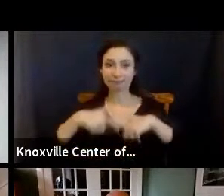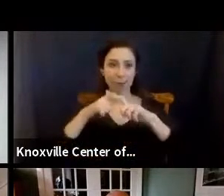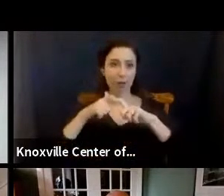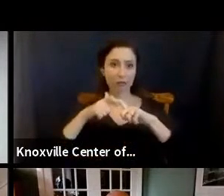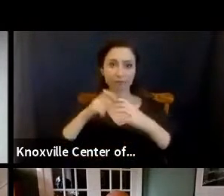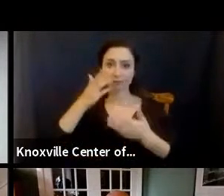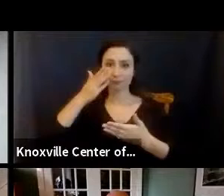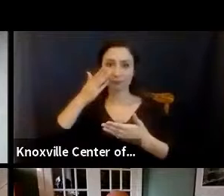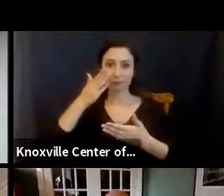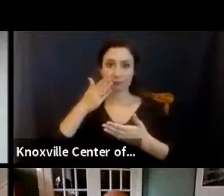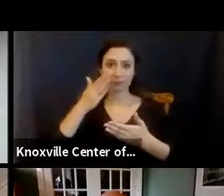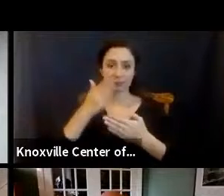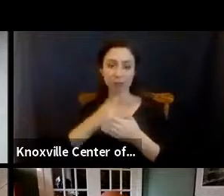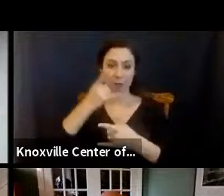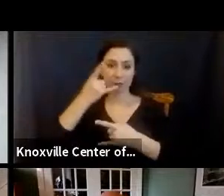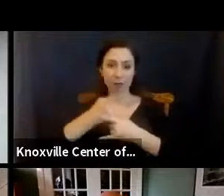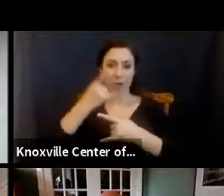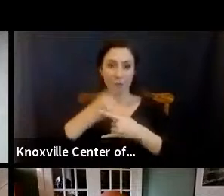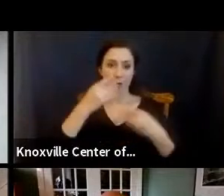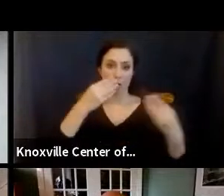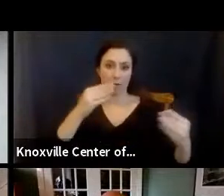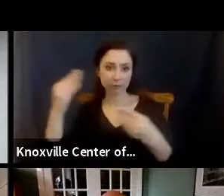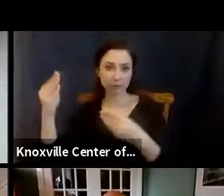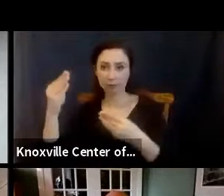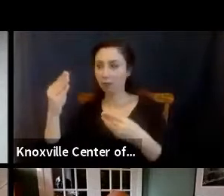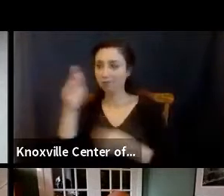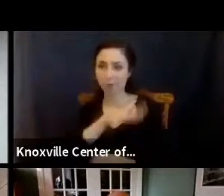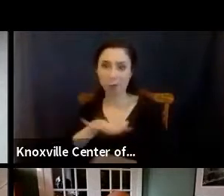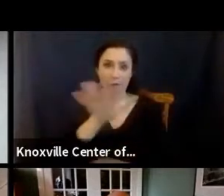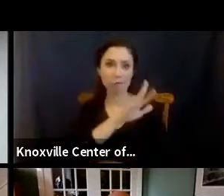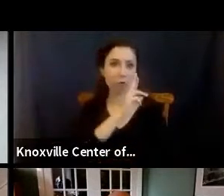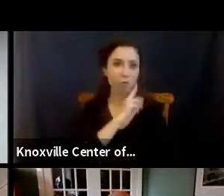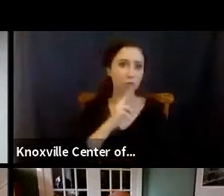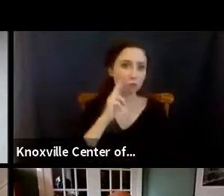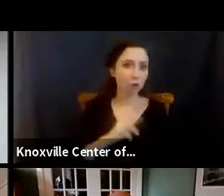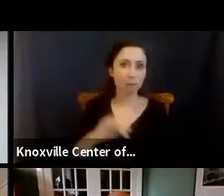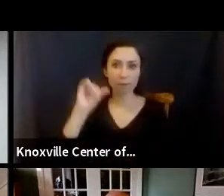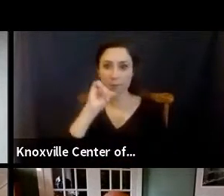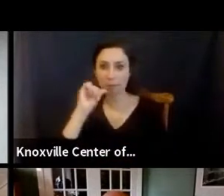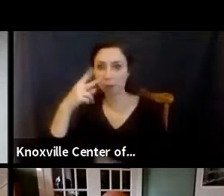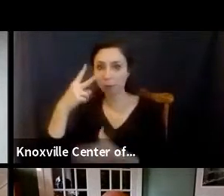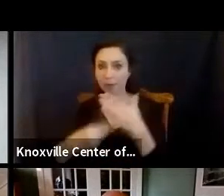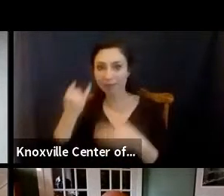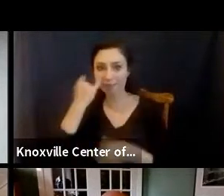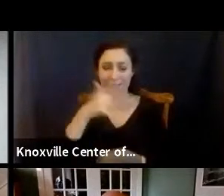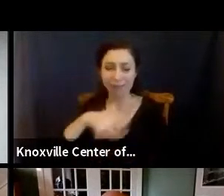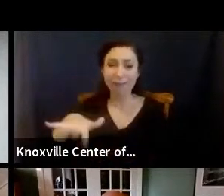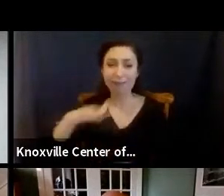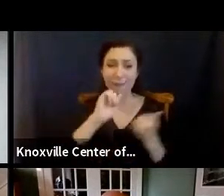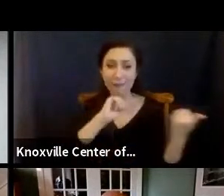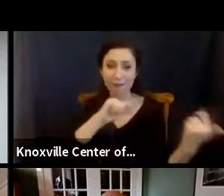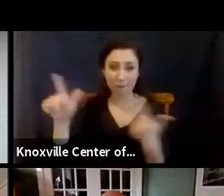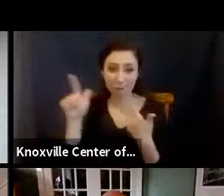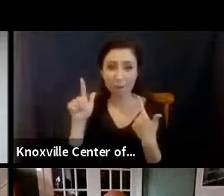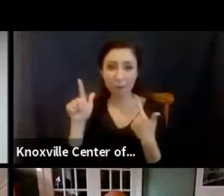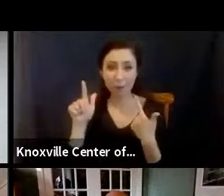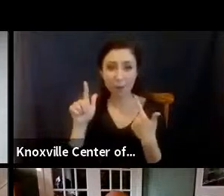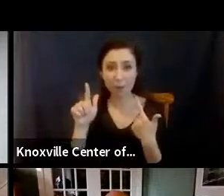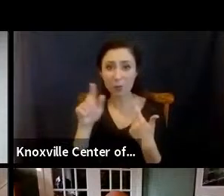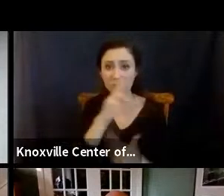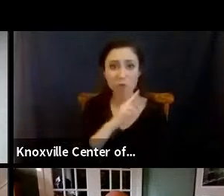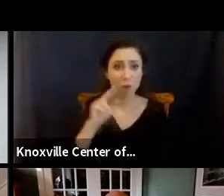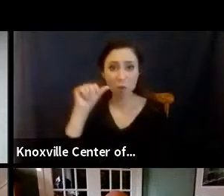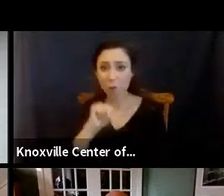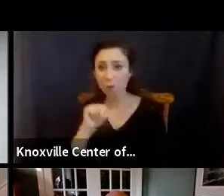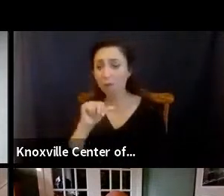sales across the board, meaning restaurants and bars, with the idea that if it was across everything, it would be cleaner